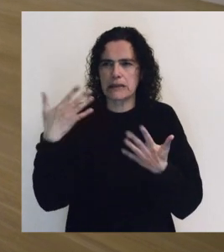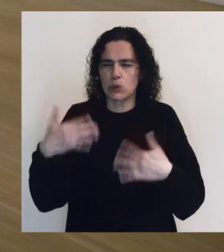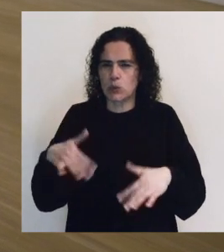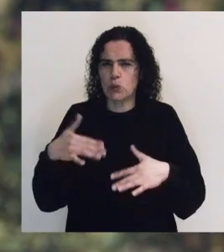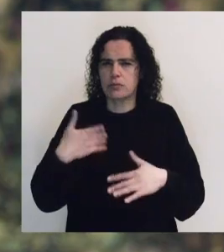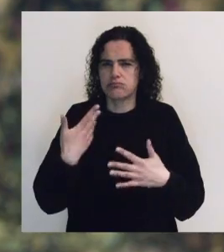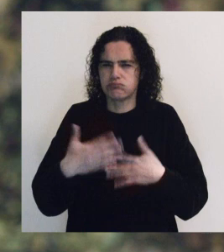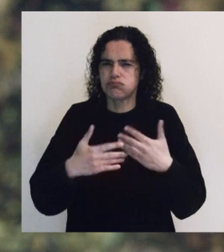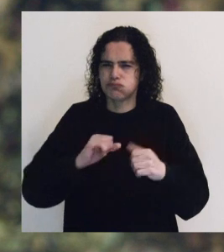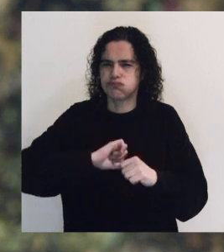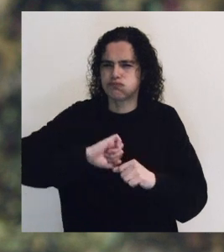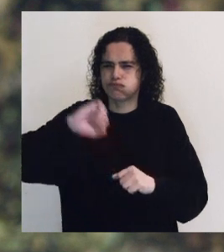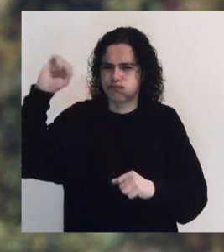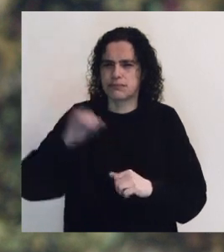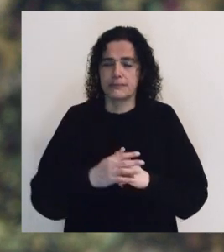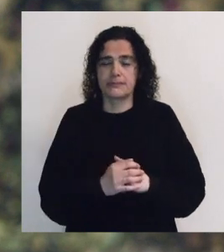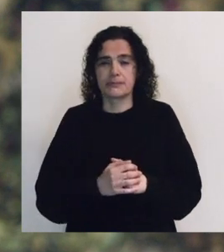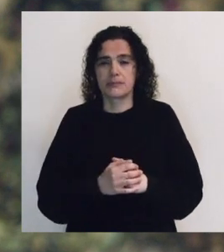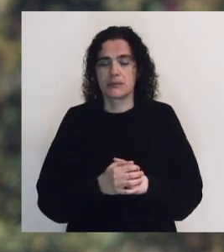America was on the rise.